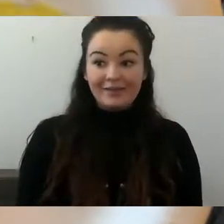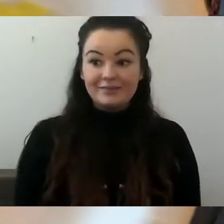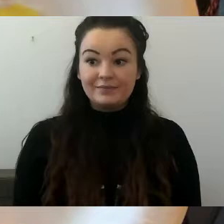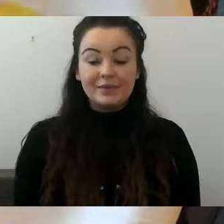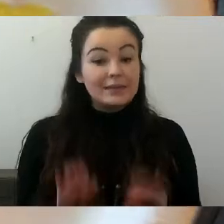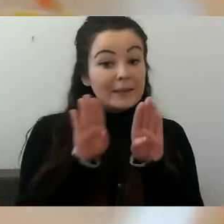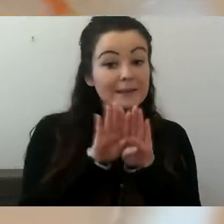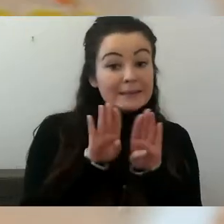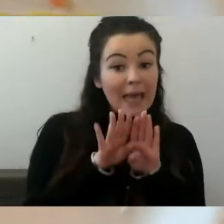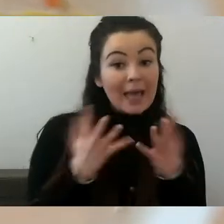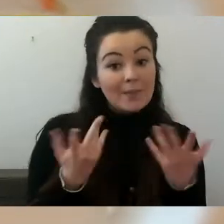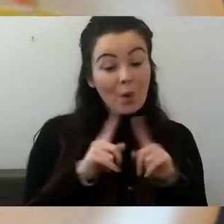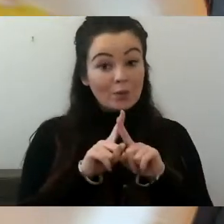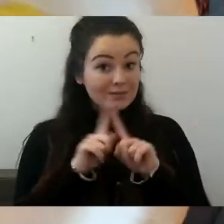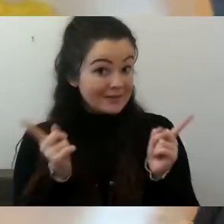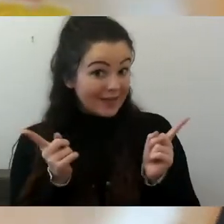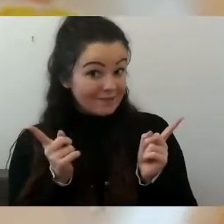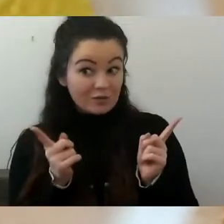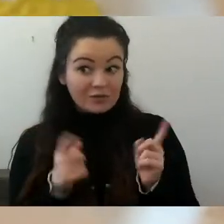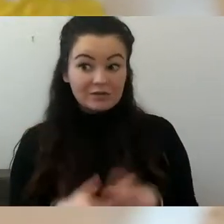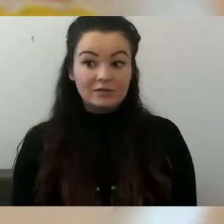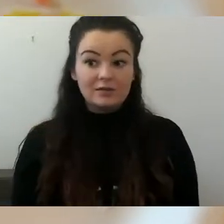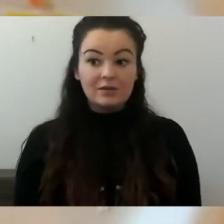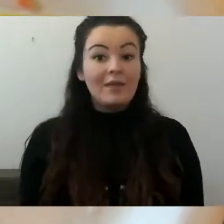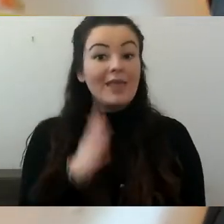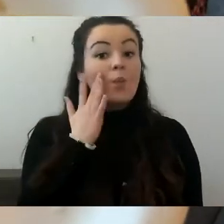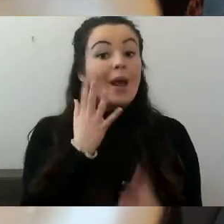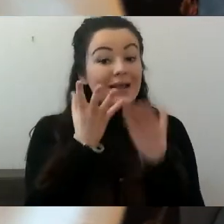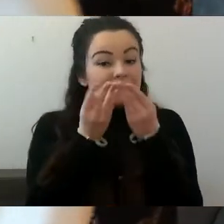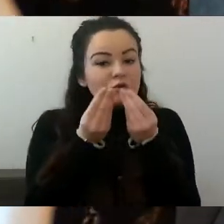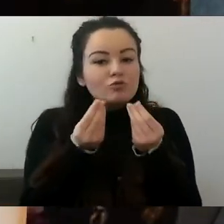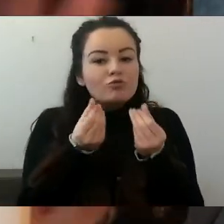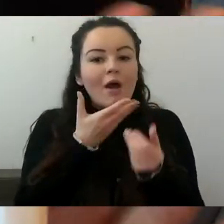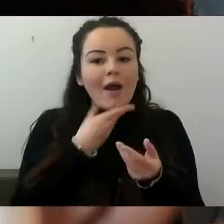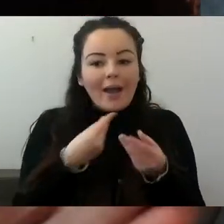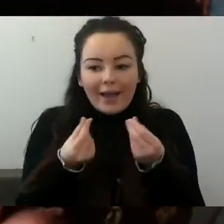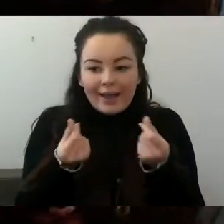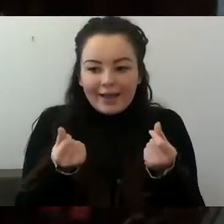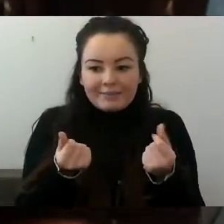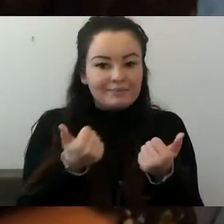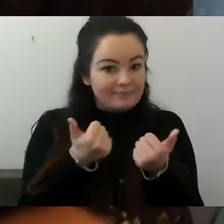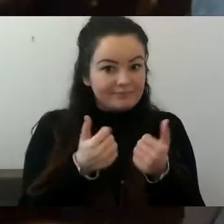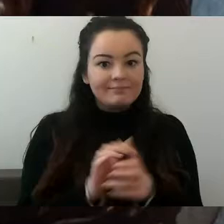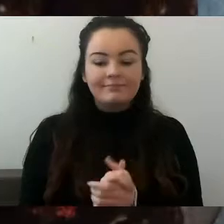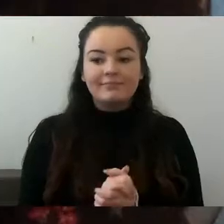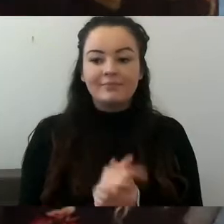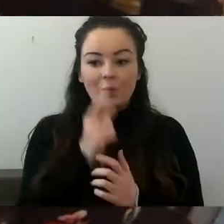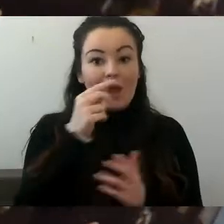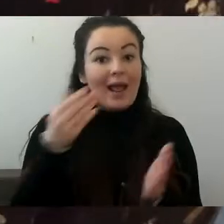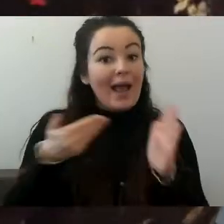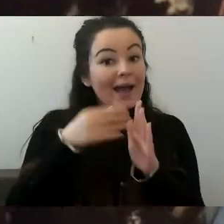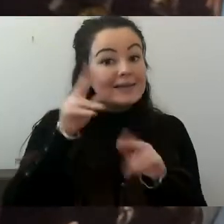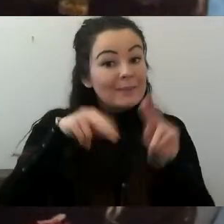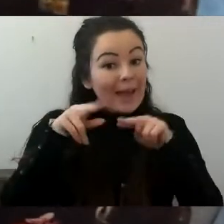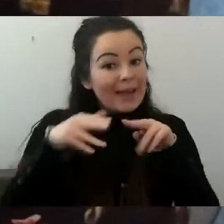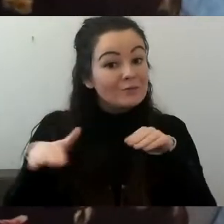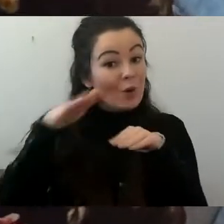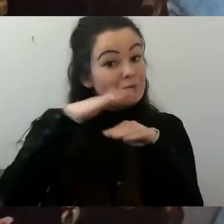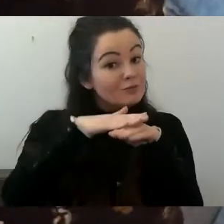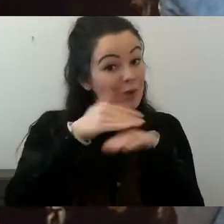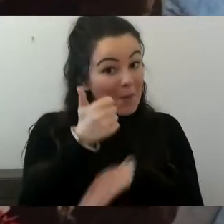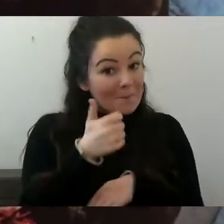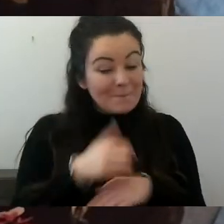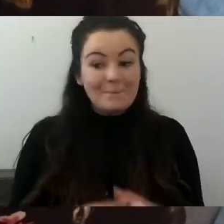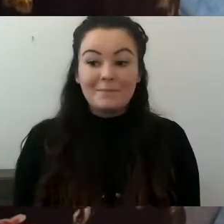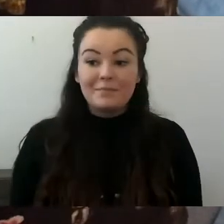cheek on one side, one on the other. They could be the same, or you might use something different. And then when it's dry, you can add